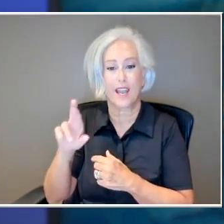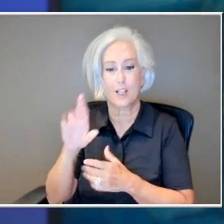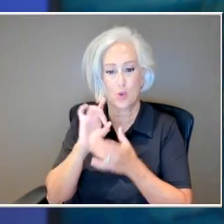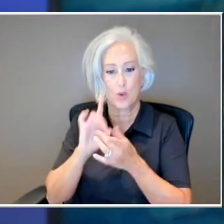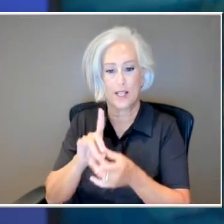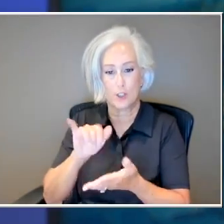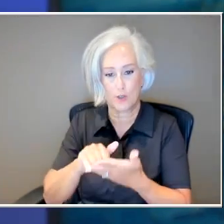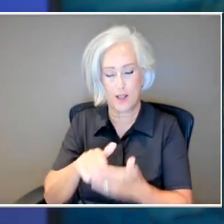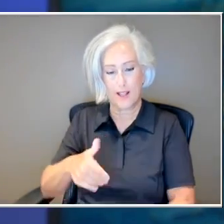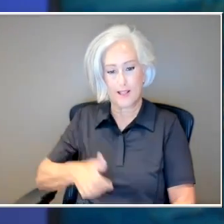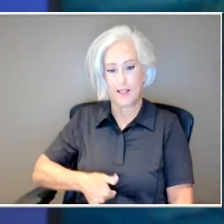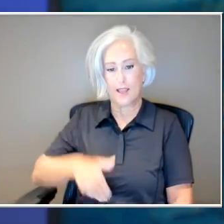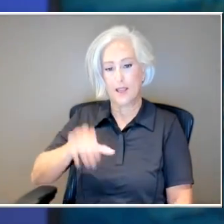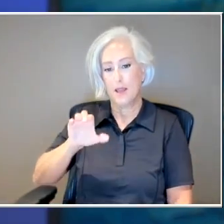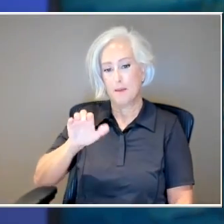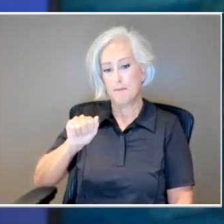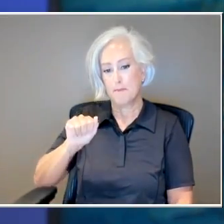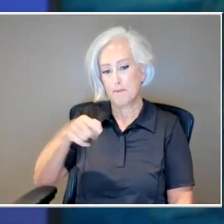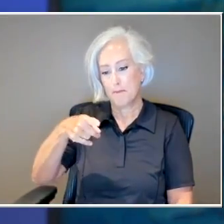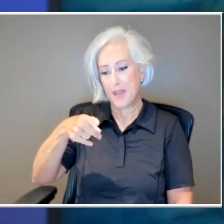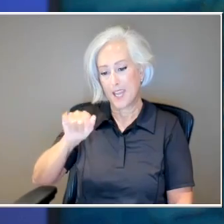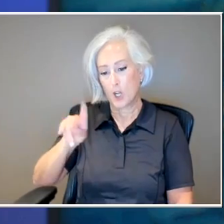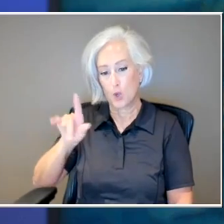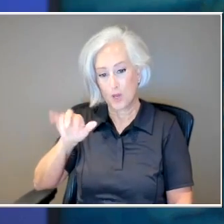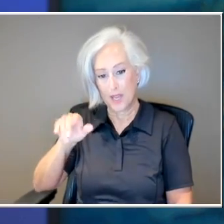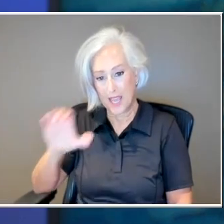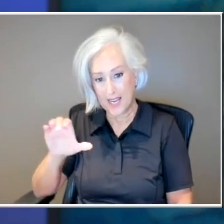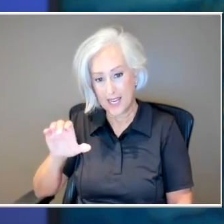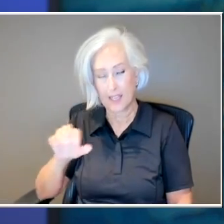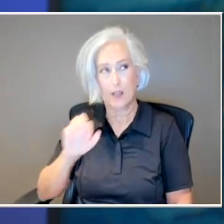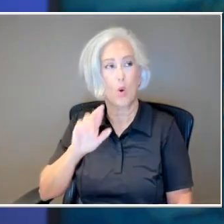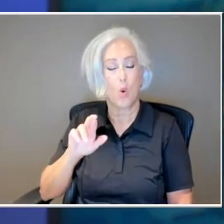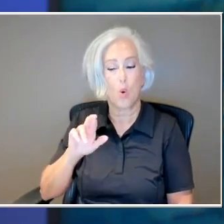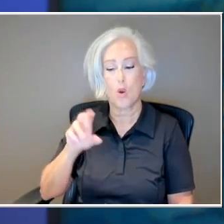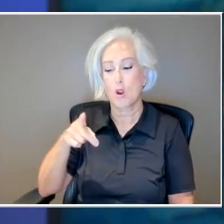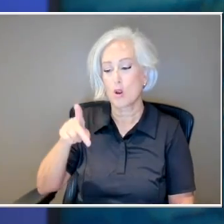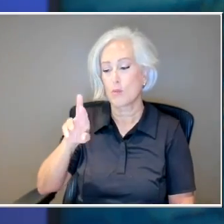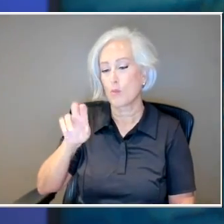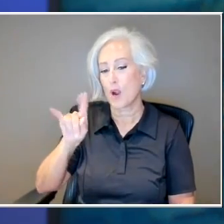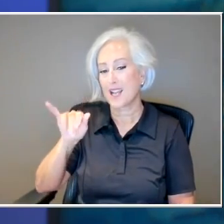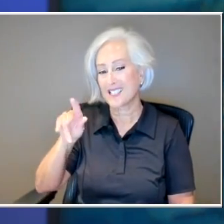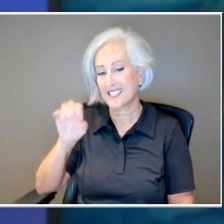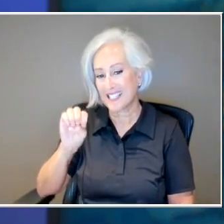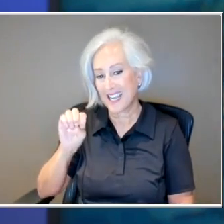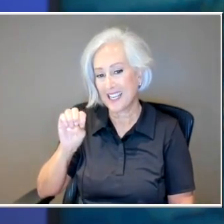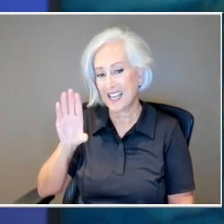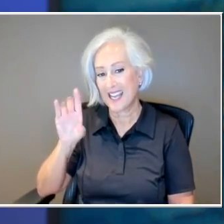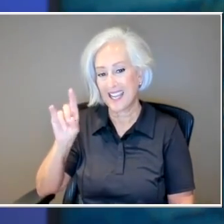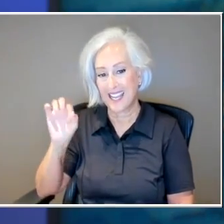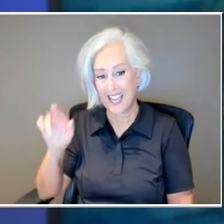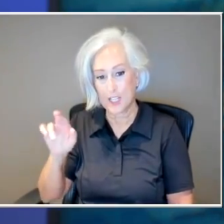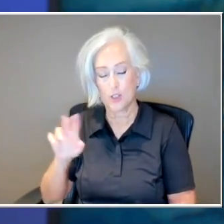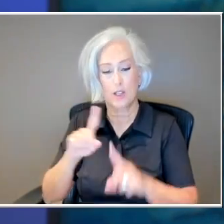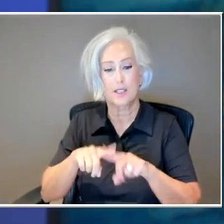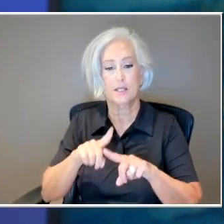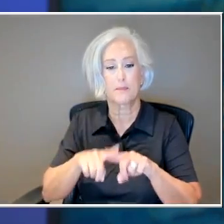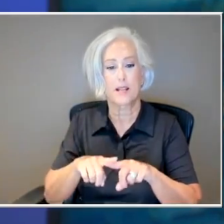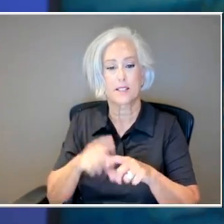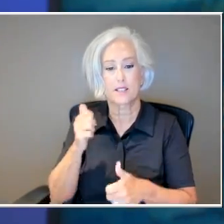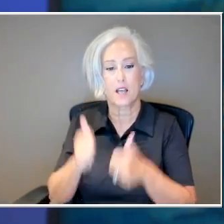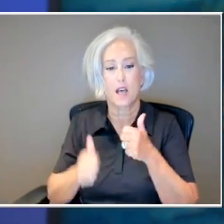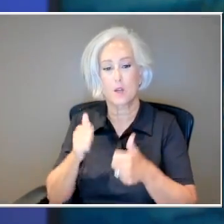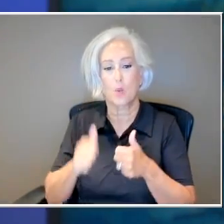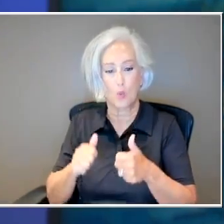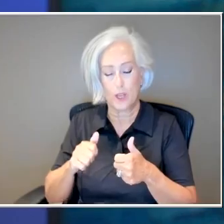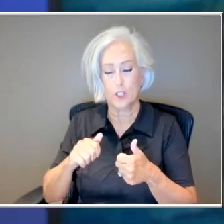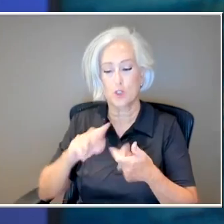cancer for BRCA type 2 or prostate cancer. So it depends on what genetic pathway you have